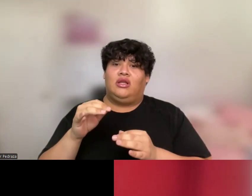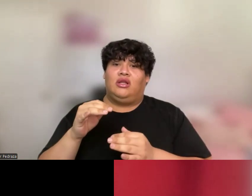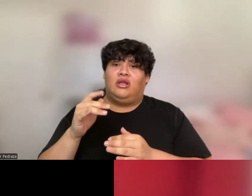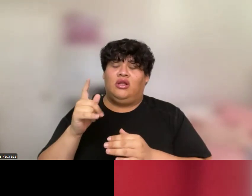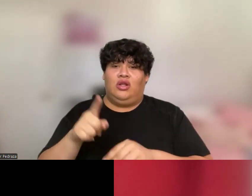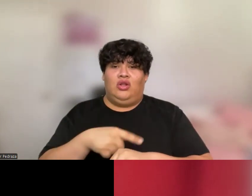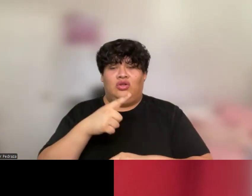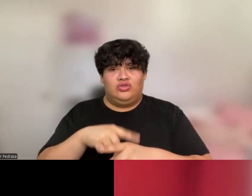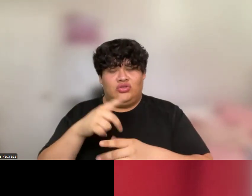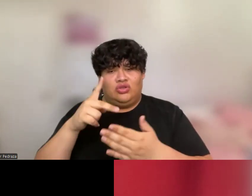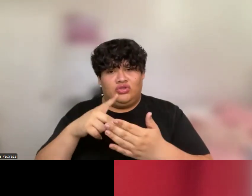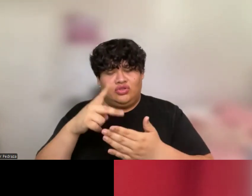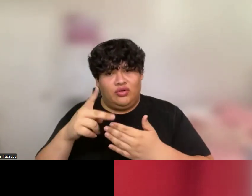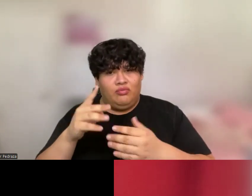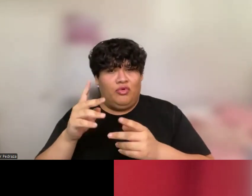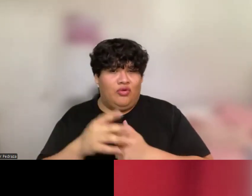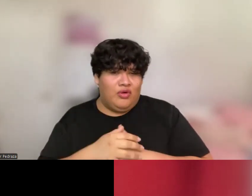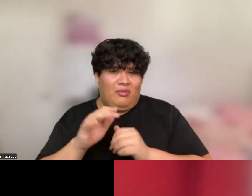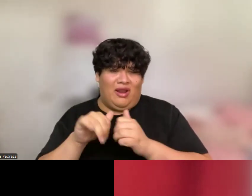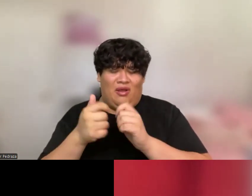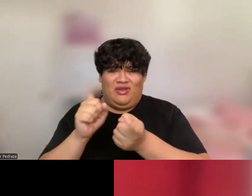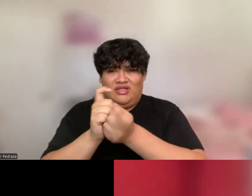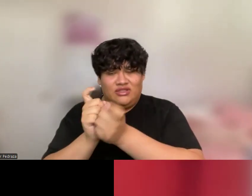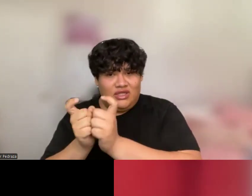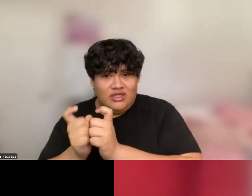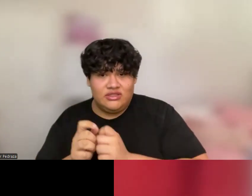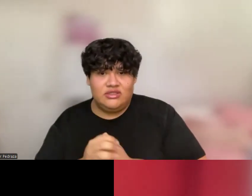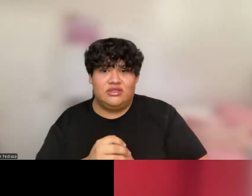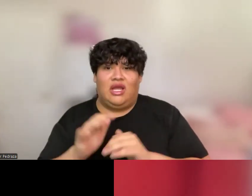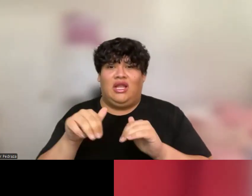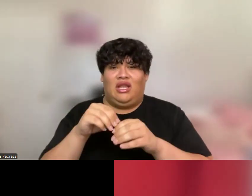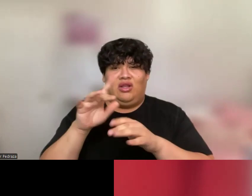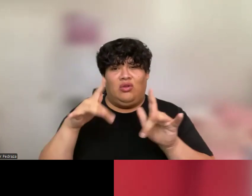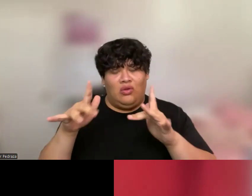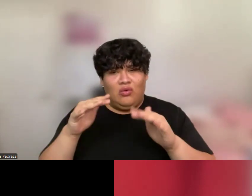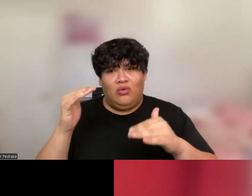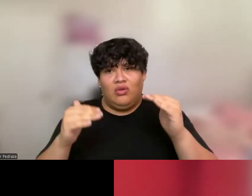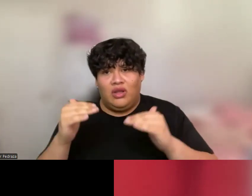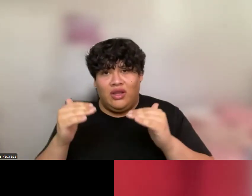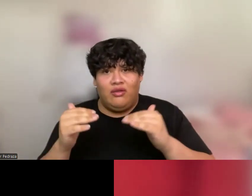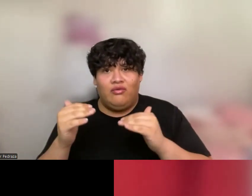long-term programs when we think about systems change and how really at the local level we can.